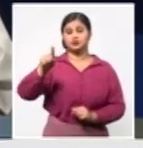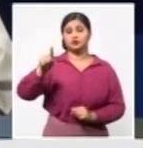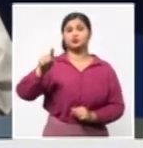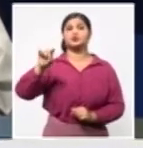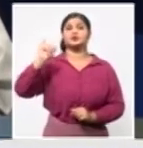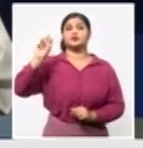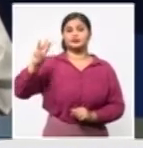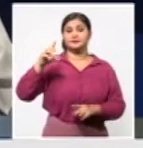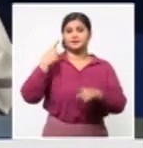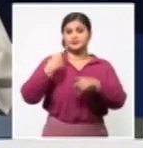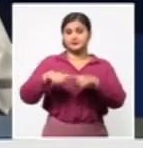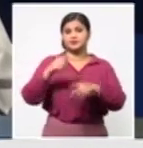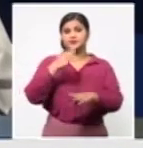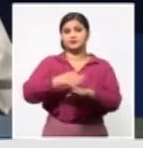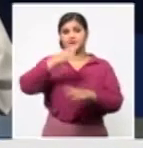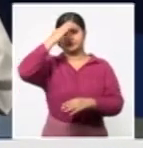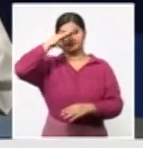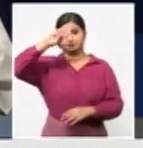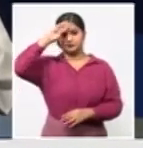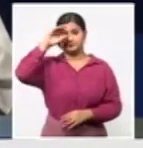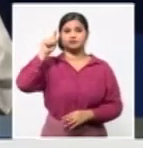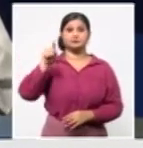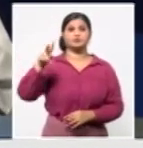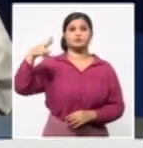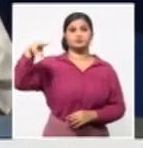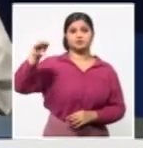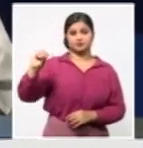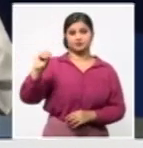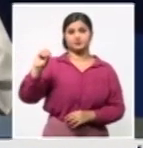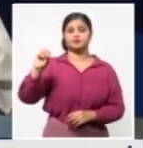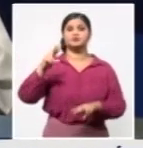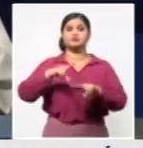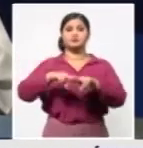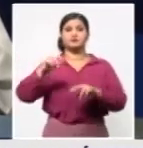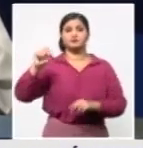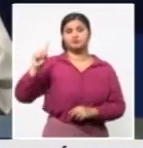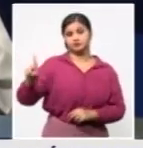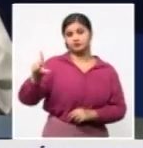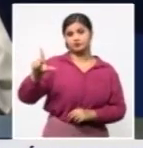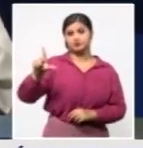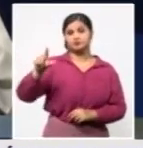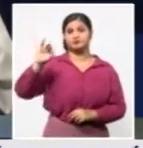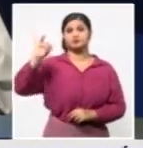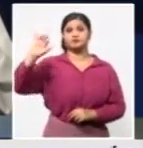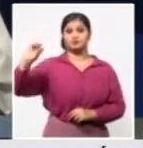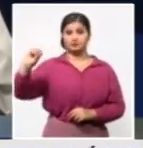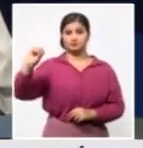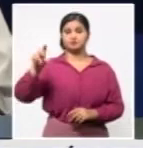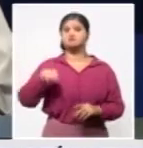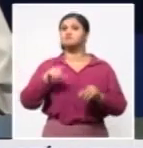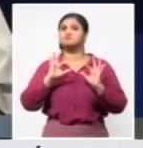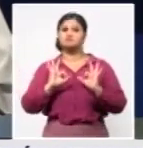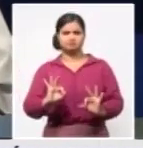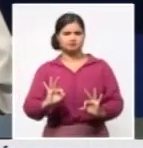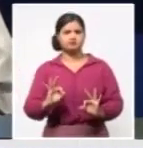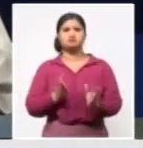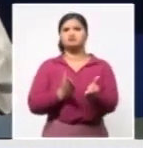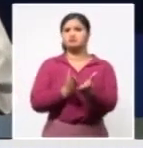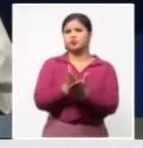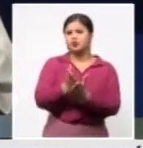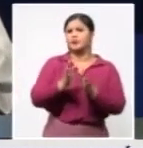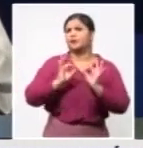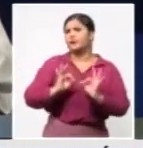into isolation in the province of Villa Clara because that is where he's from. He was tested and the sample came back positive